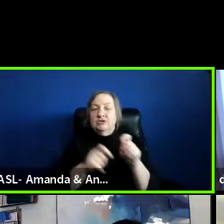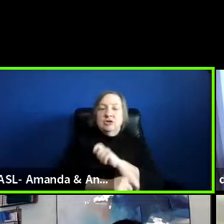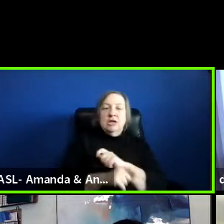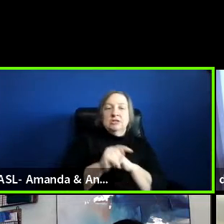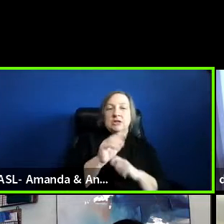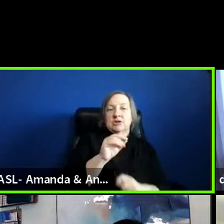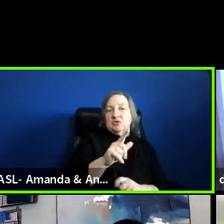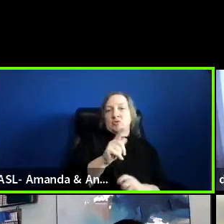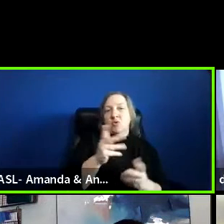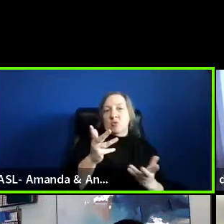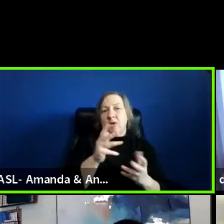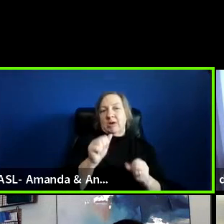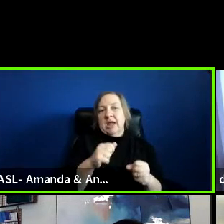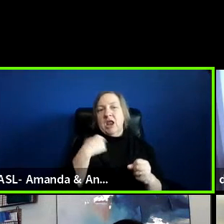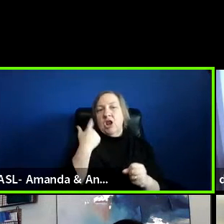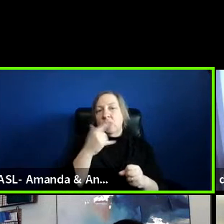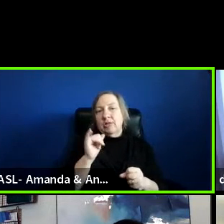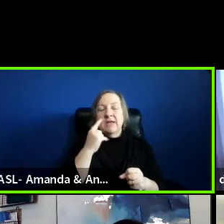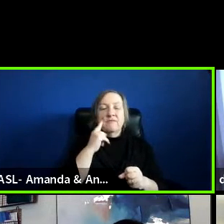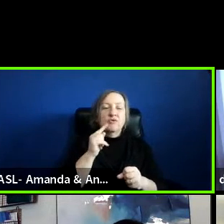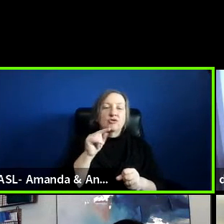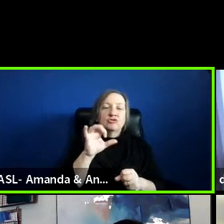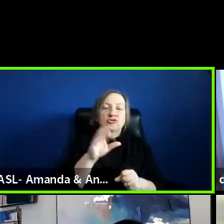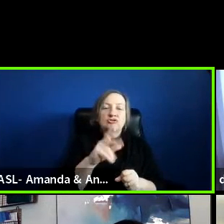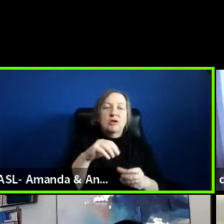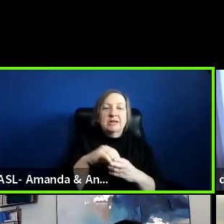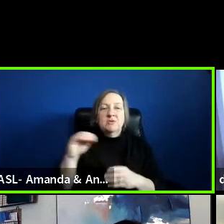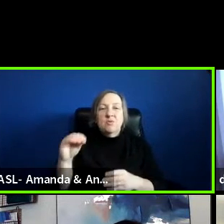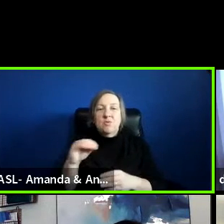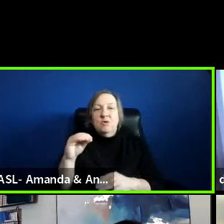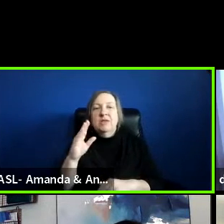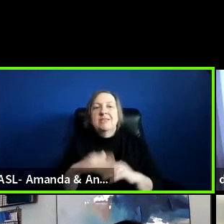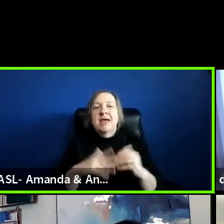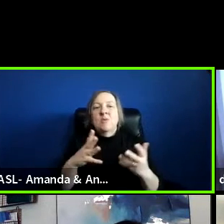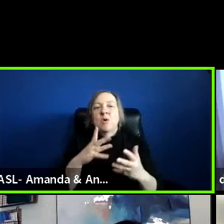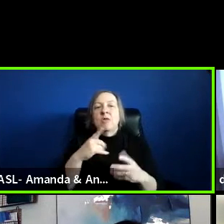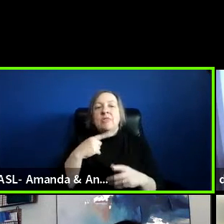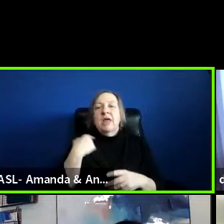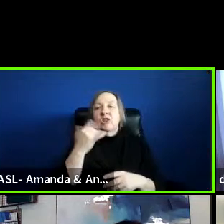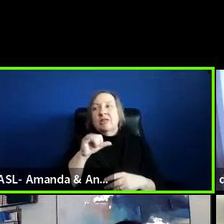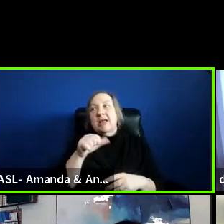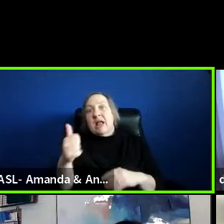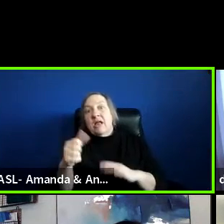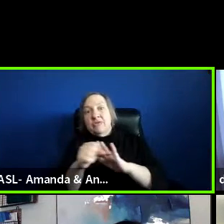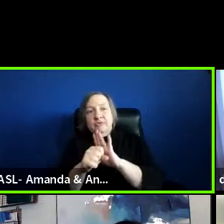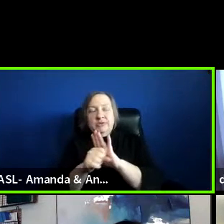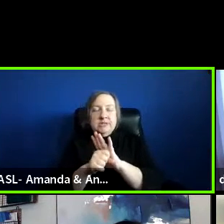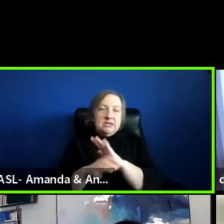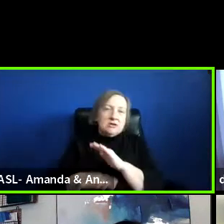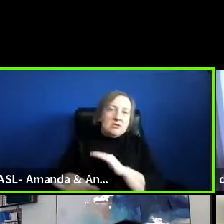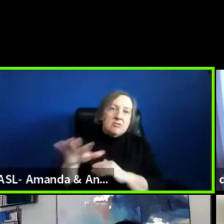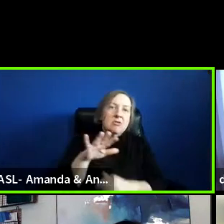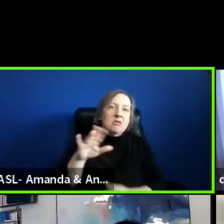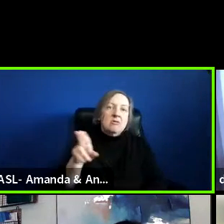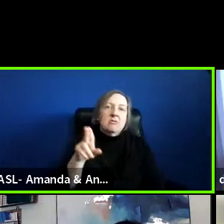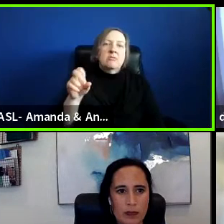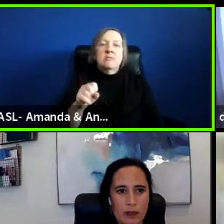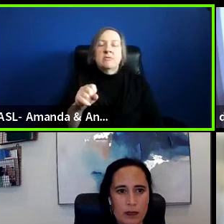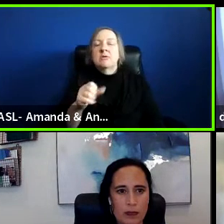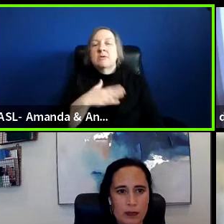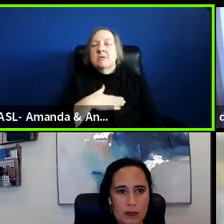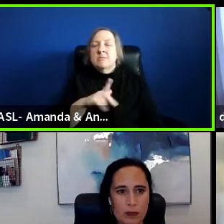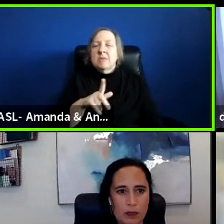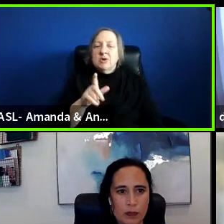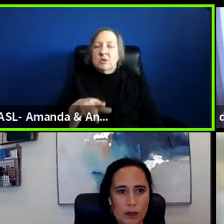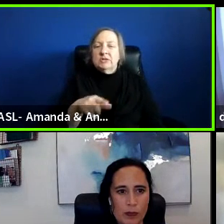look like for trucks in Oregon versus what they look like across the country and other states. So my question is, and something